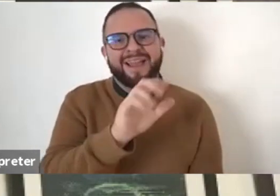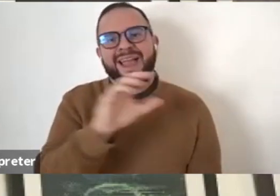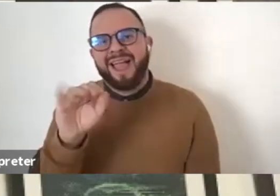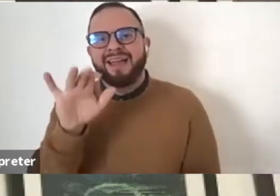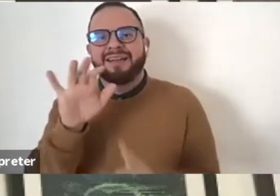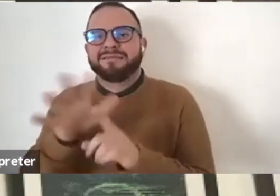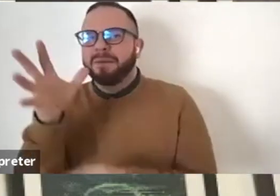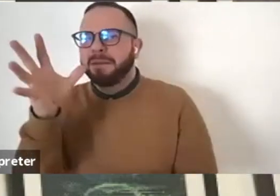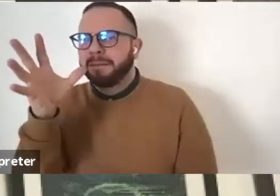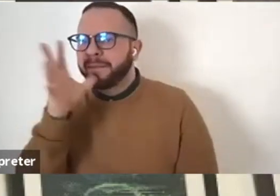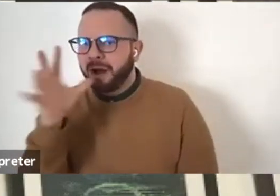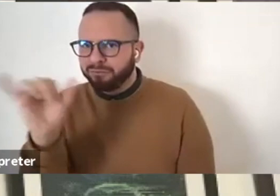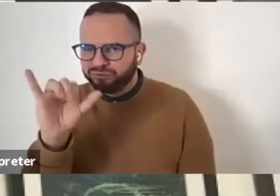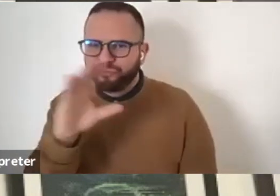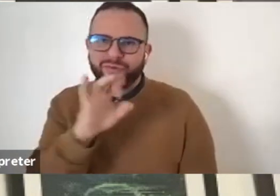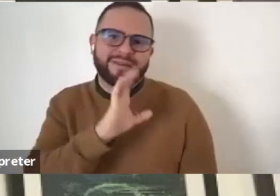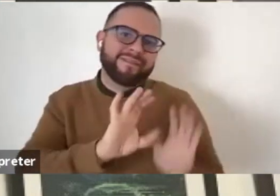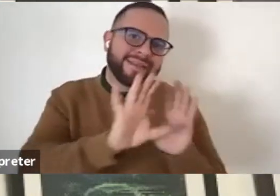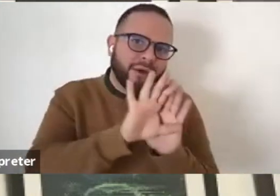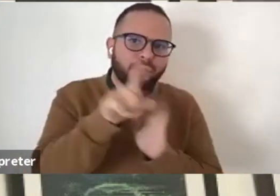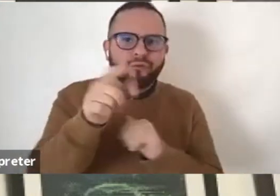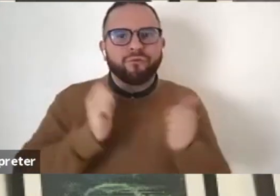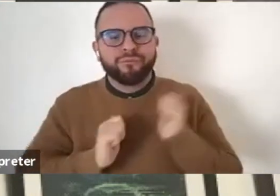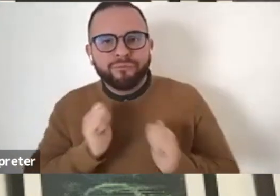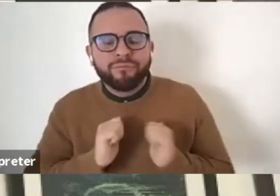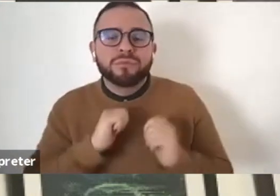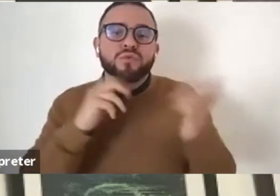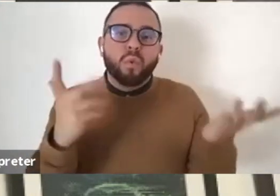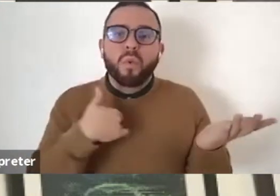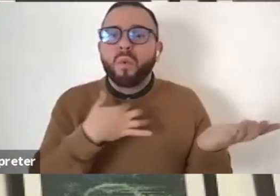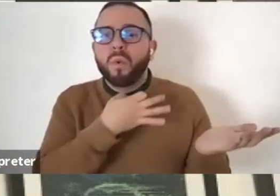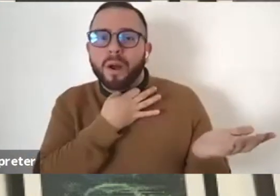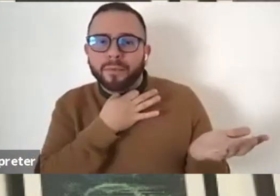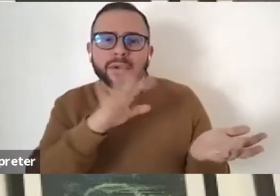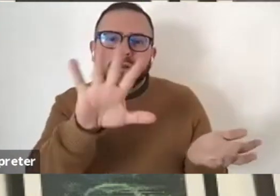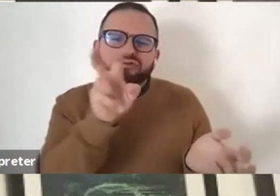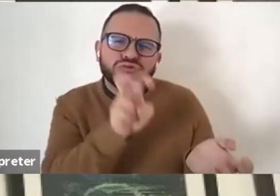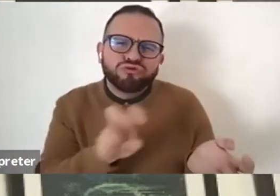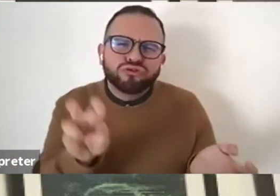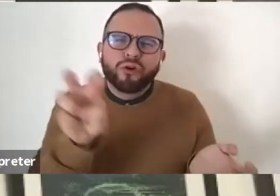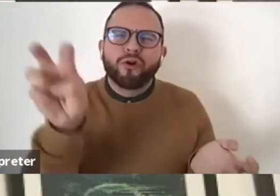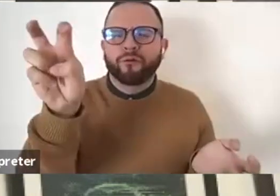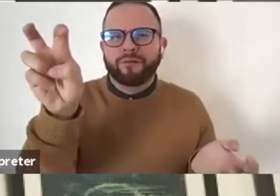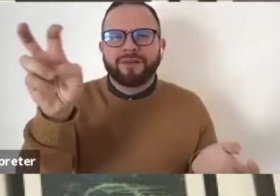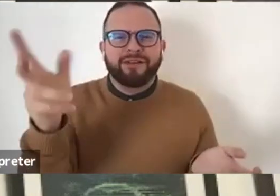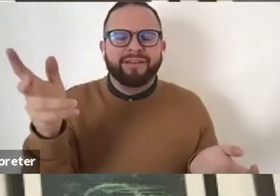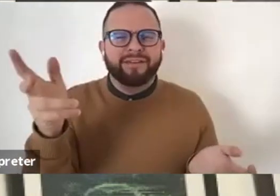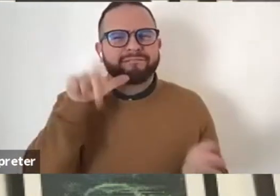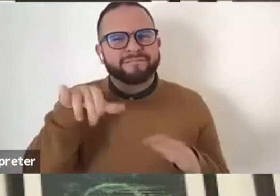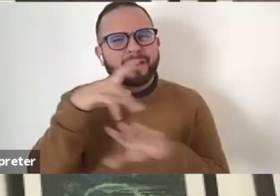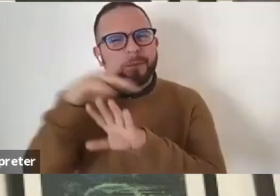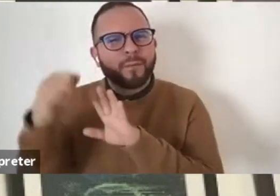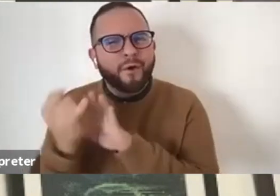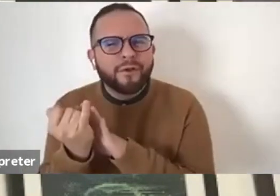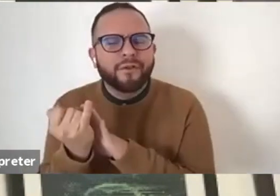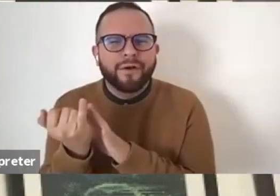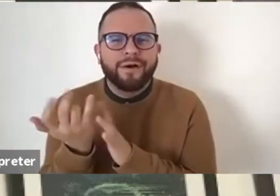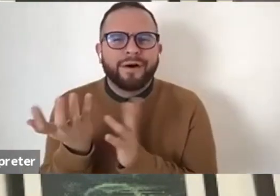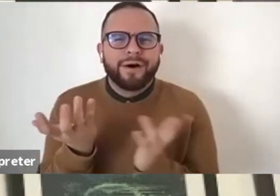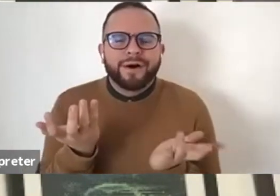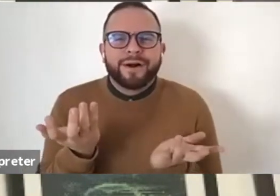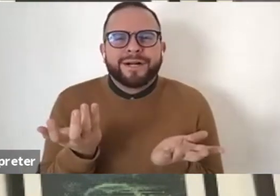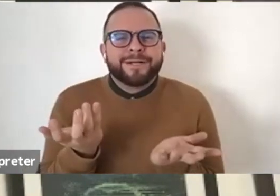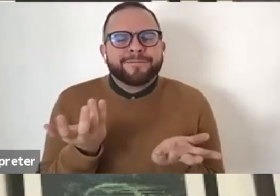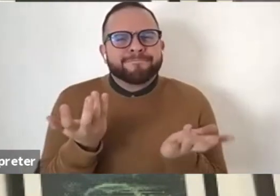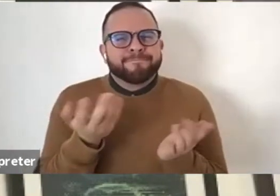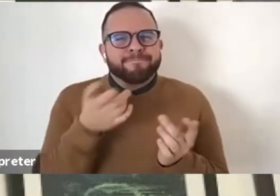the character you play. So I'd love to know about your journey to this project, what